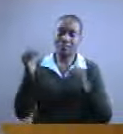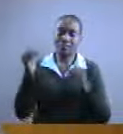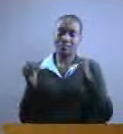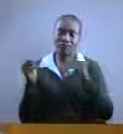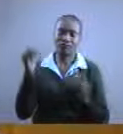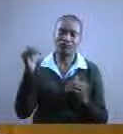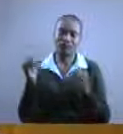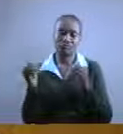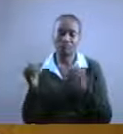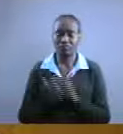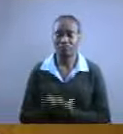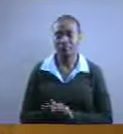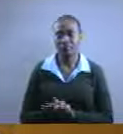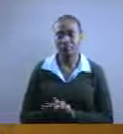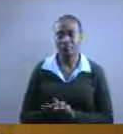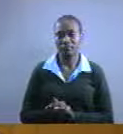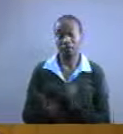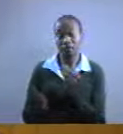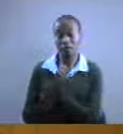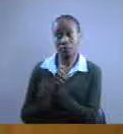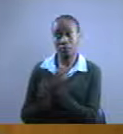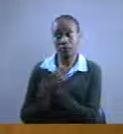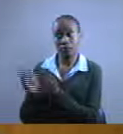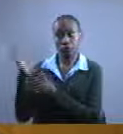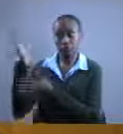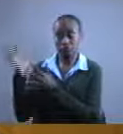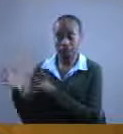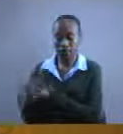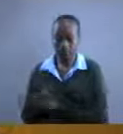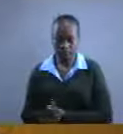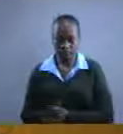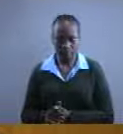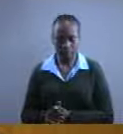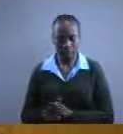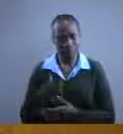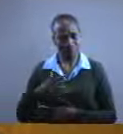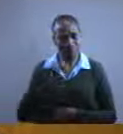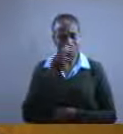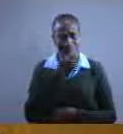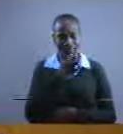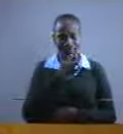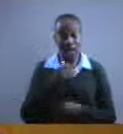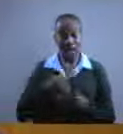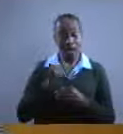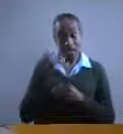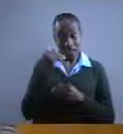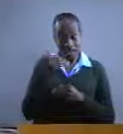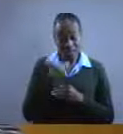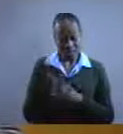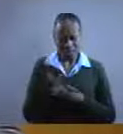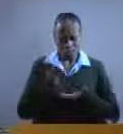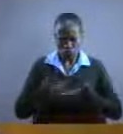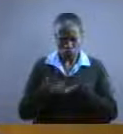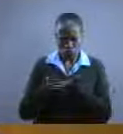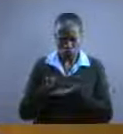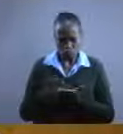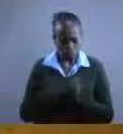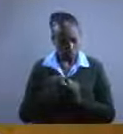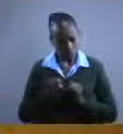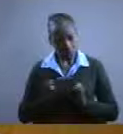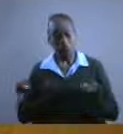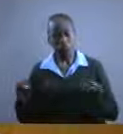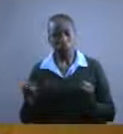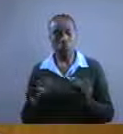deficits. Honorable Deputy Speaker, let me say, after these serious deliberations,